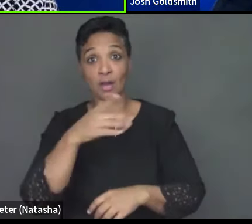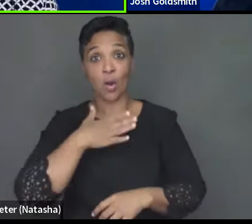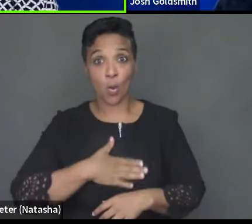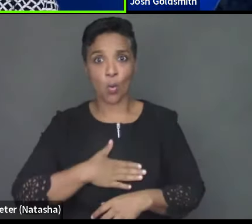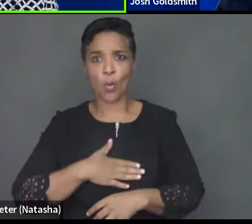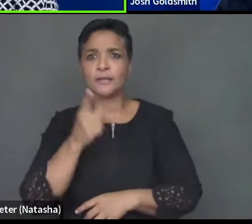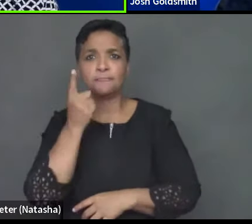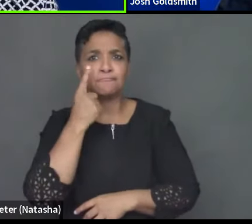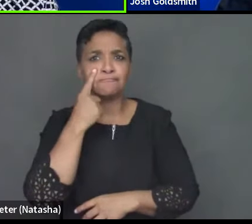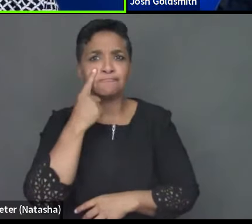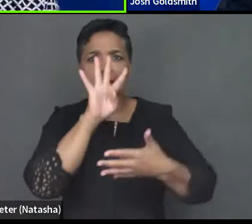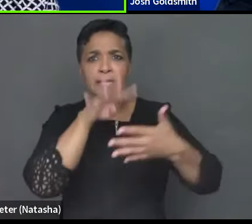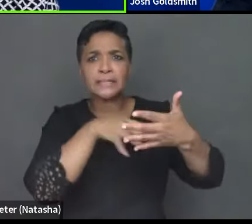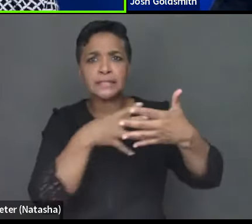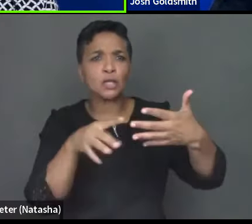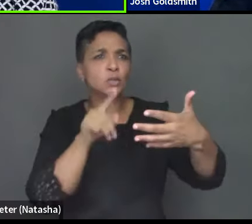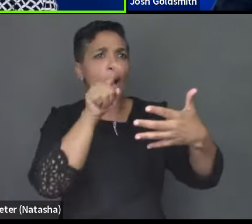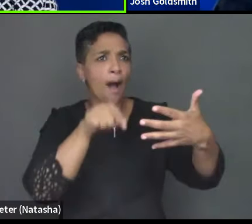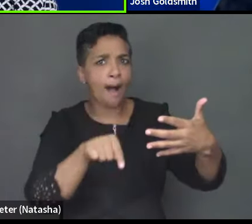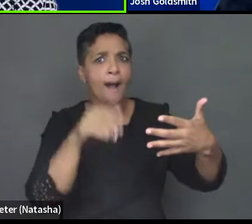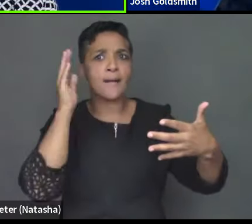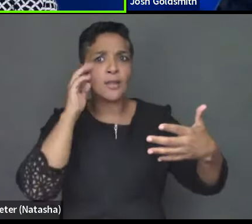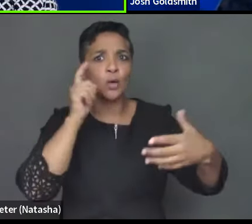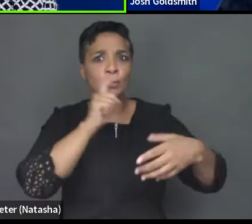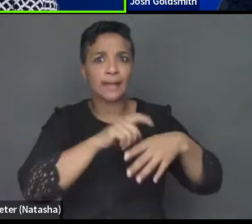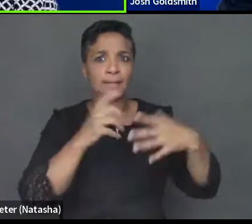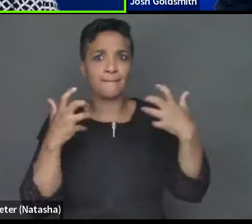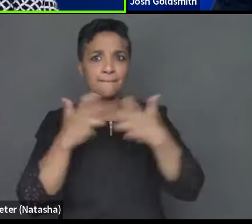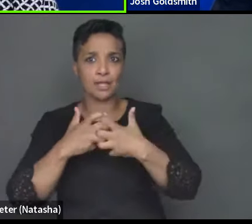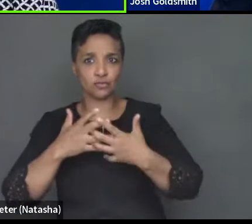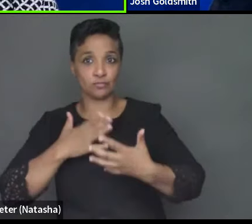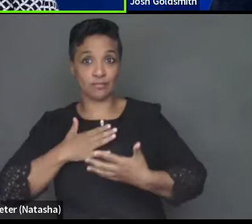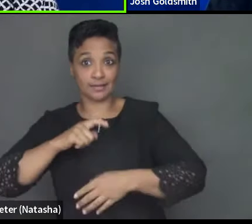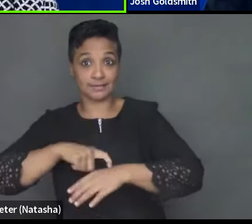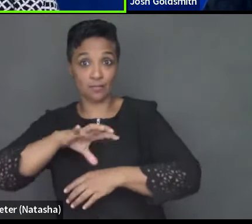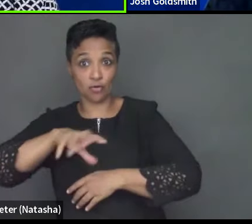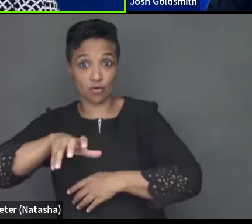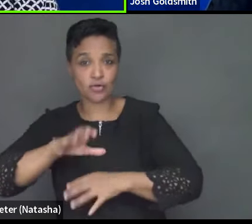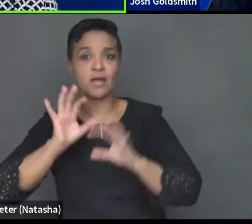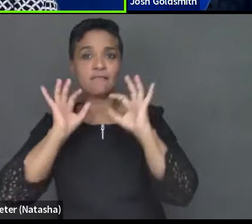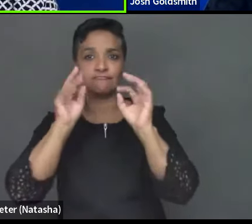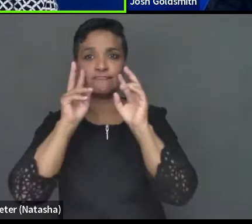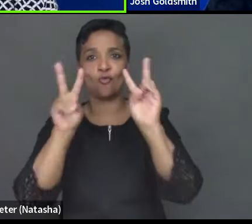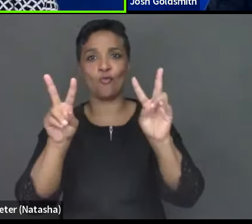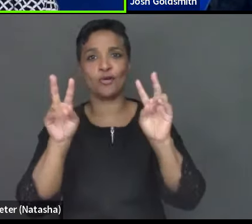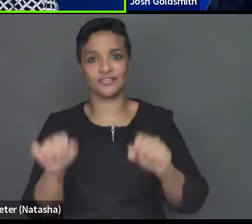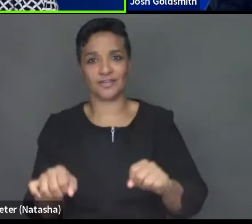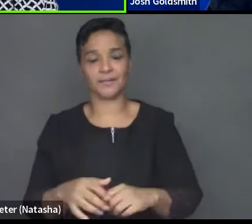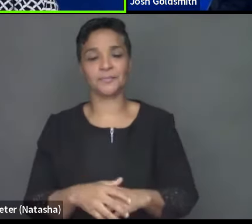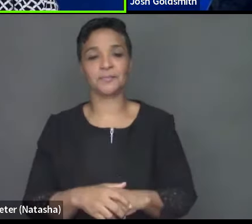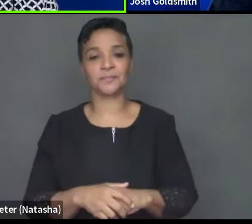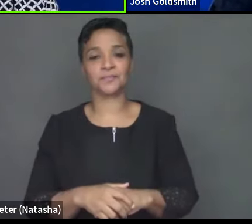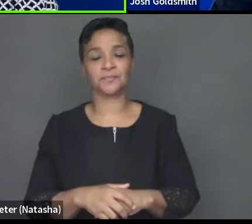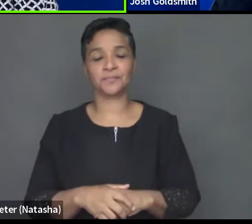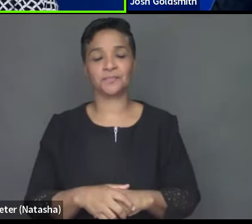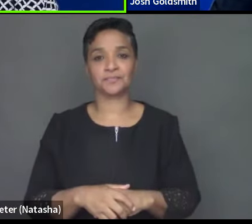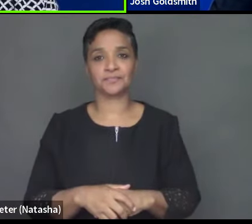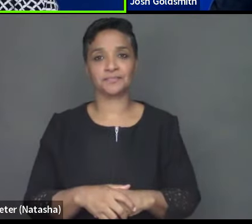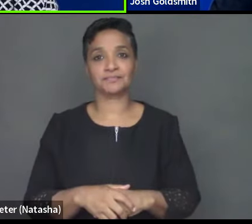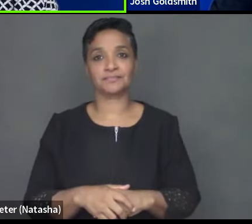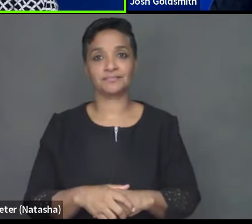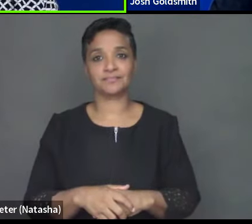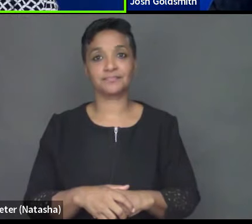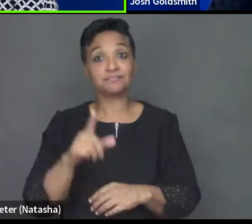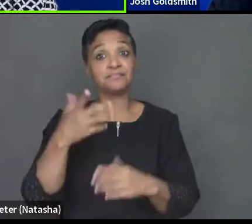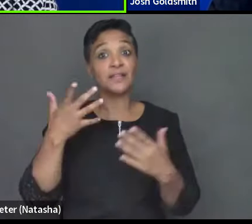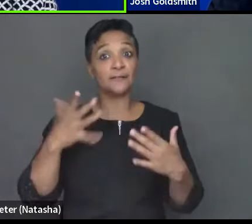at the schedule and make sure that you're there at the right time. You will get, after you sign up